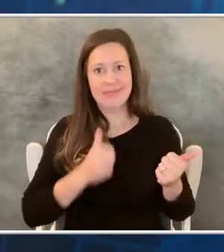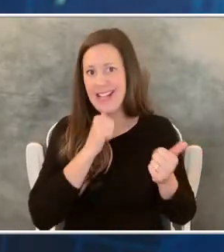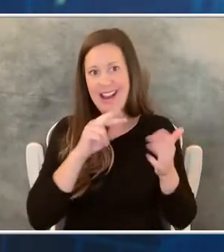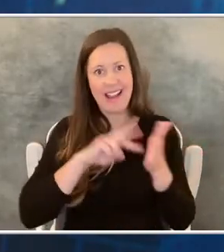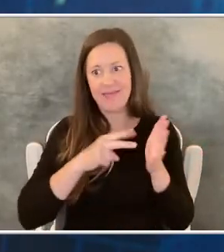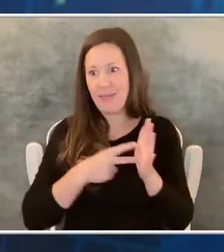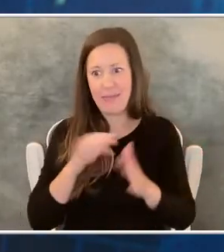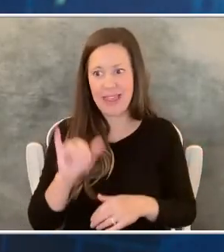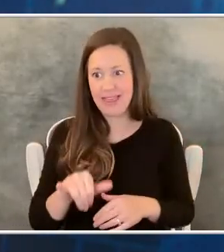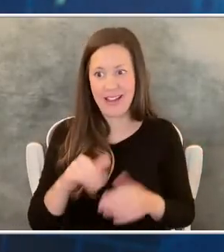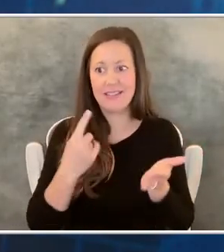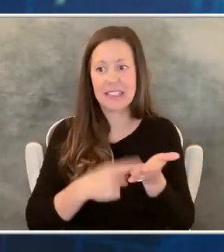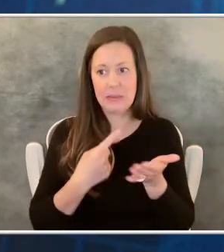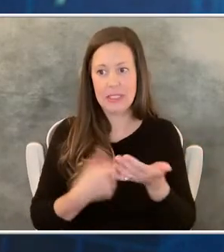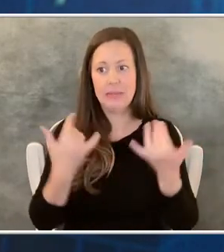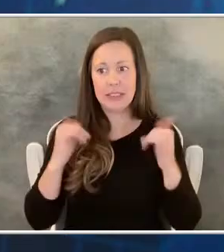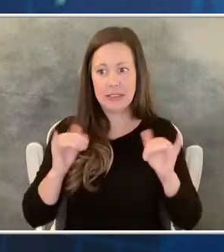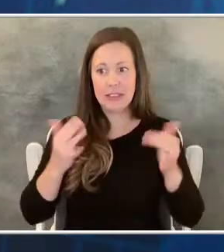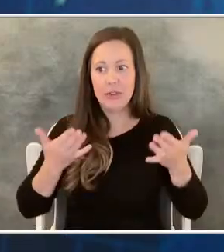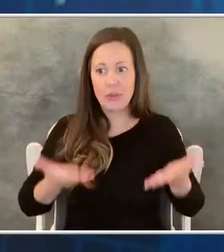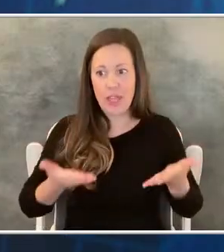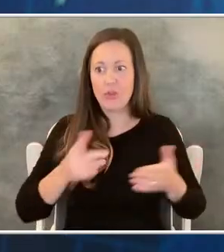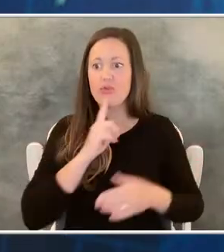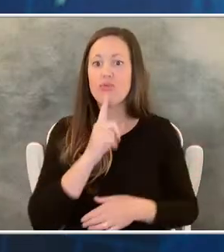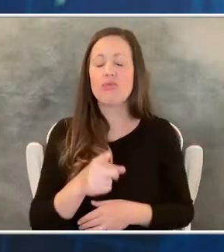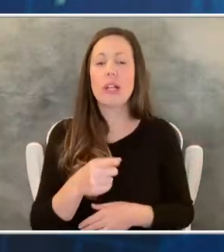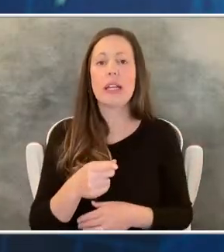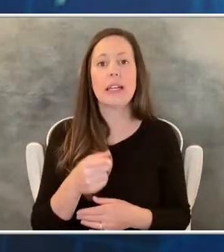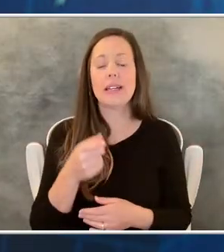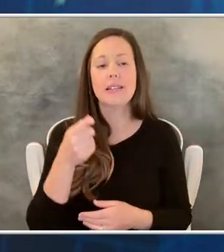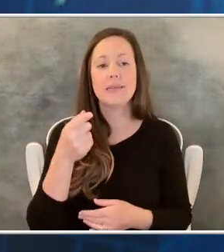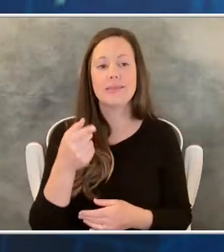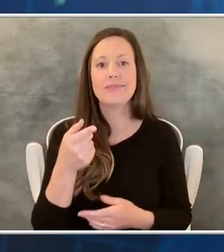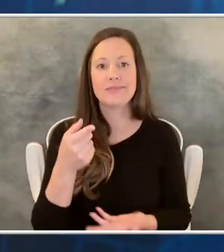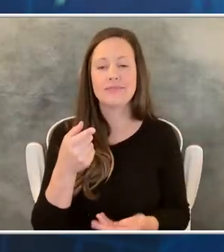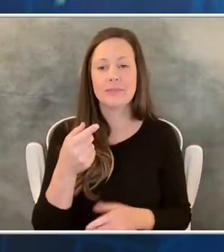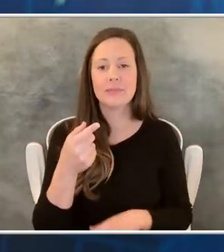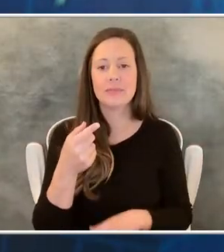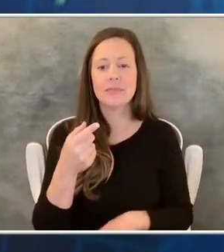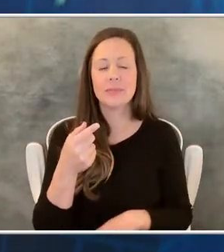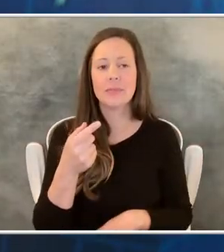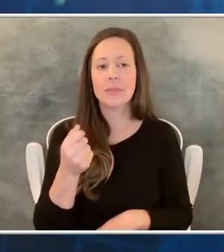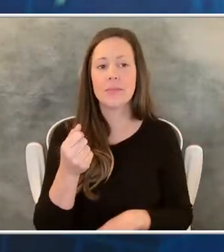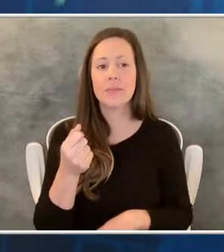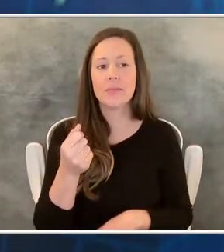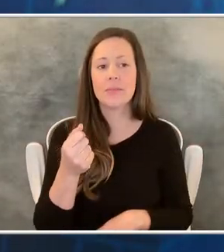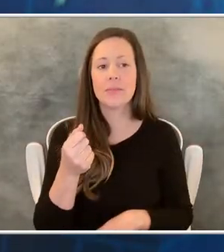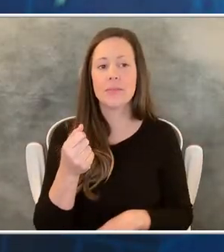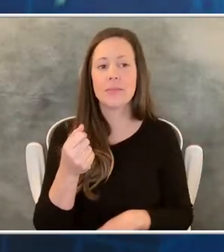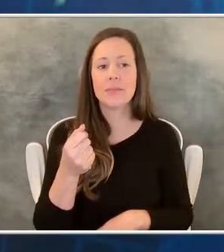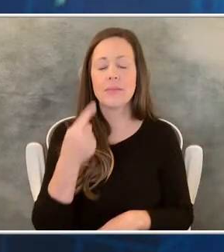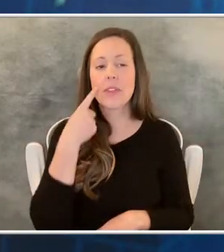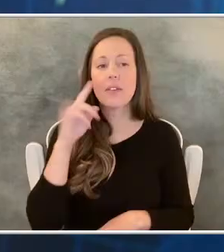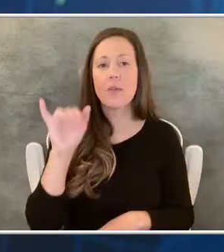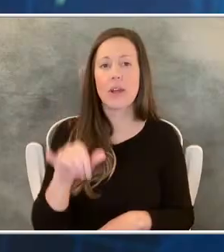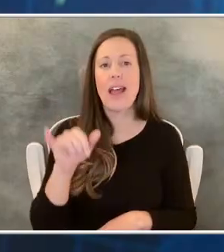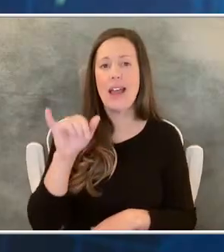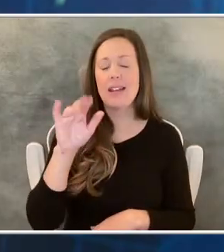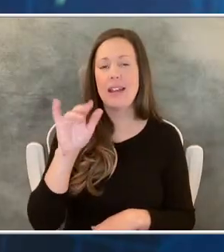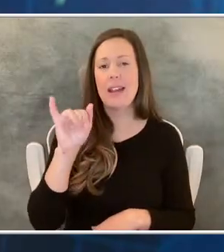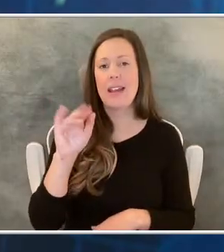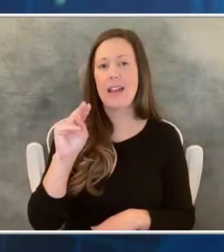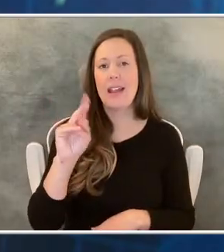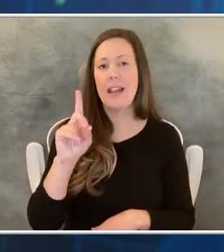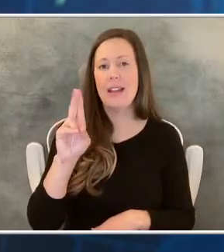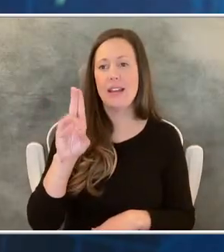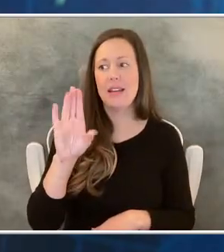so so she first got several weeks of this induction chemotherapy, and then she